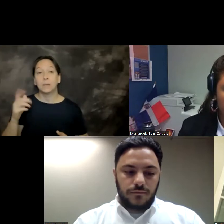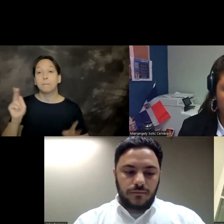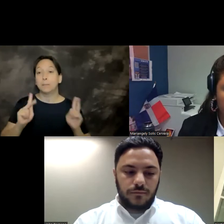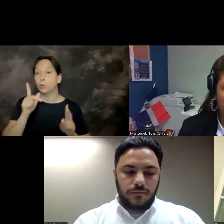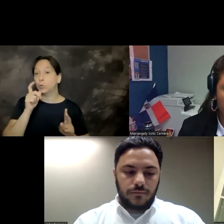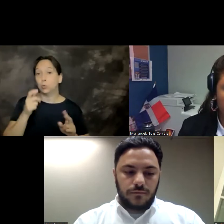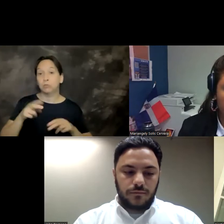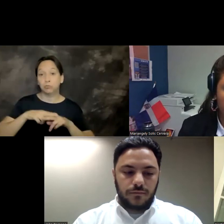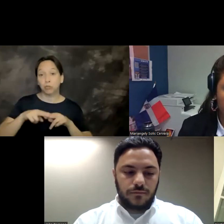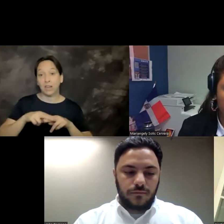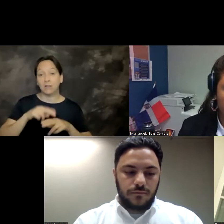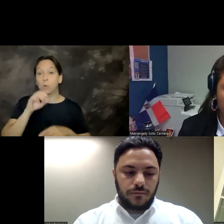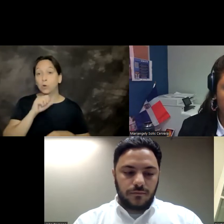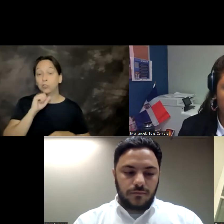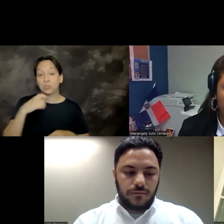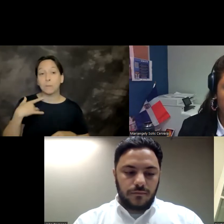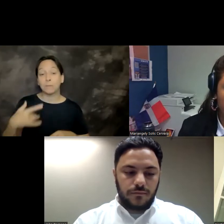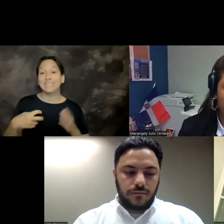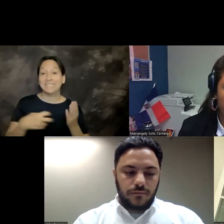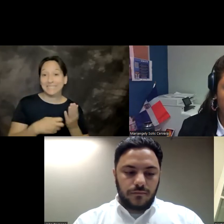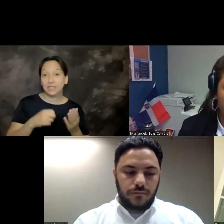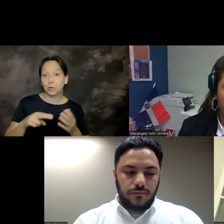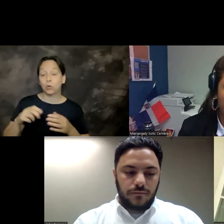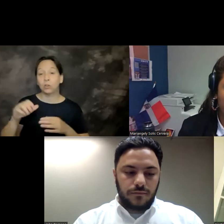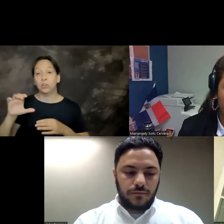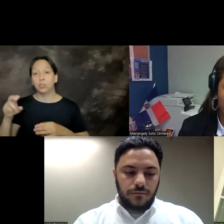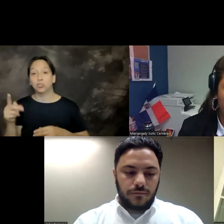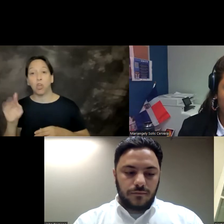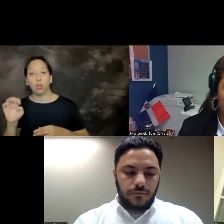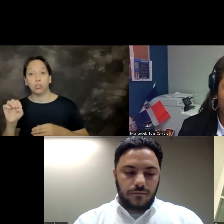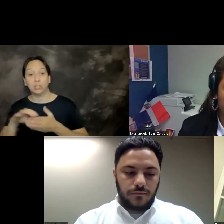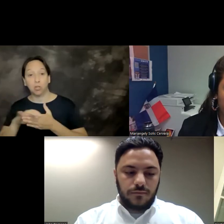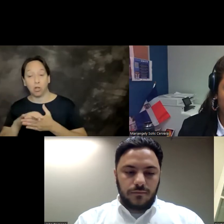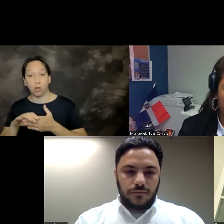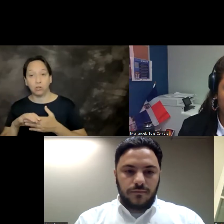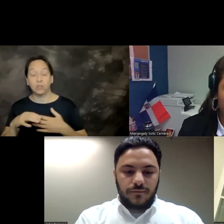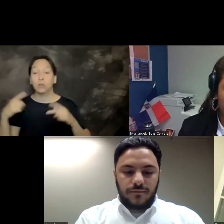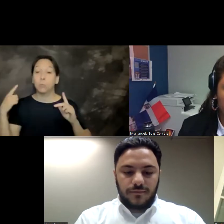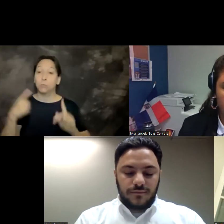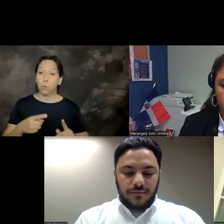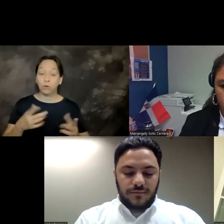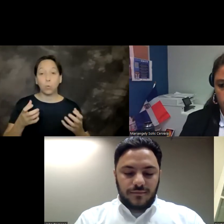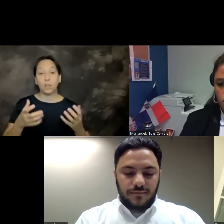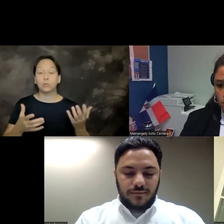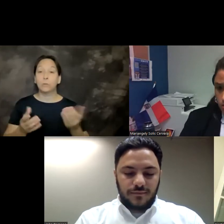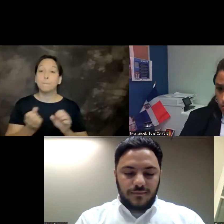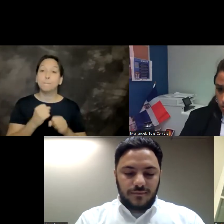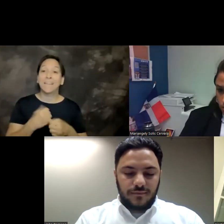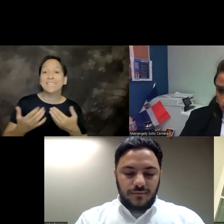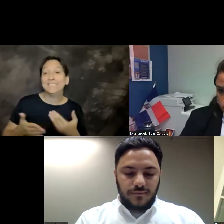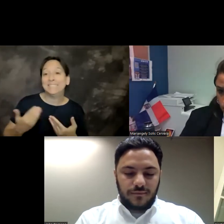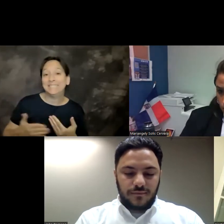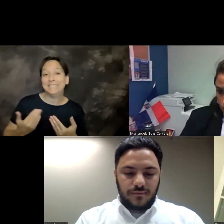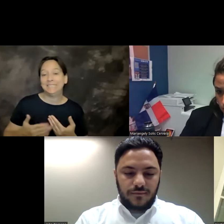ticket, or a Charlie card. And so in light of wanting to make it easier and more convenient, since we're adding additional service in the commuter